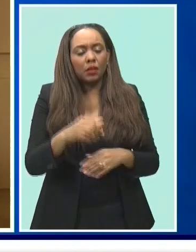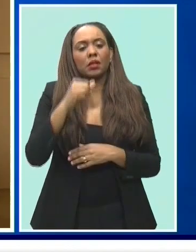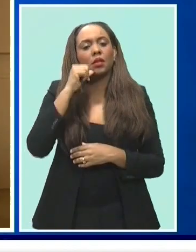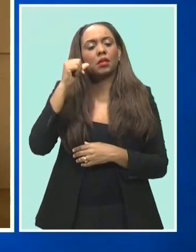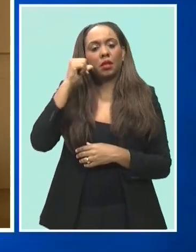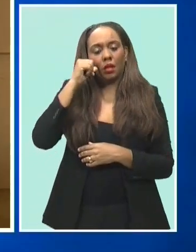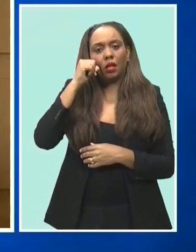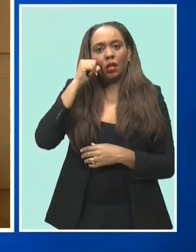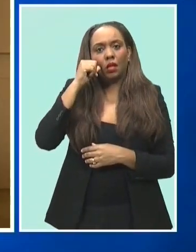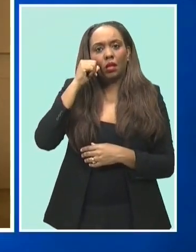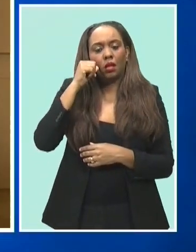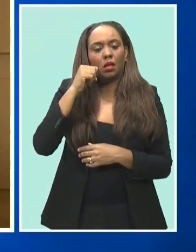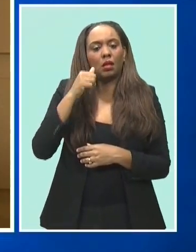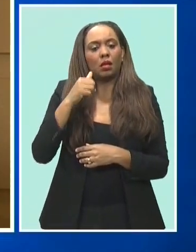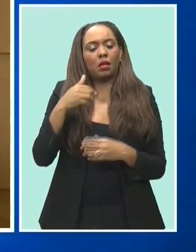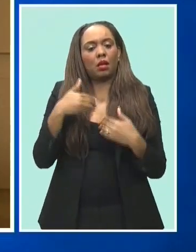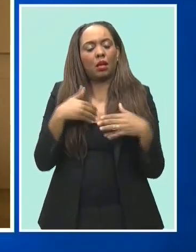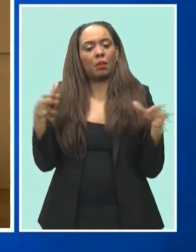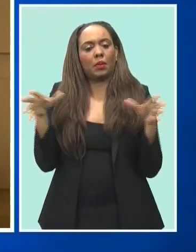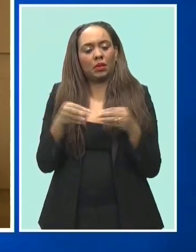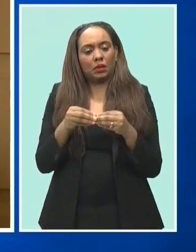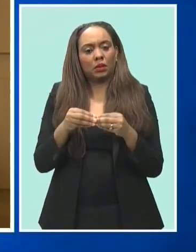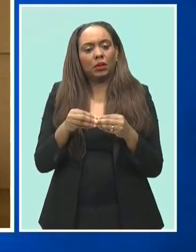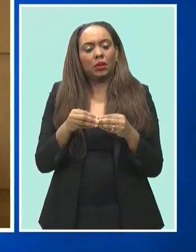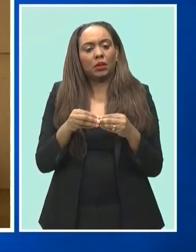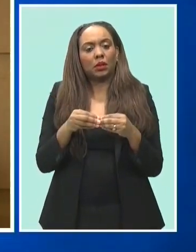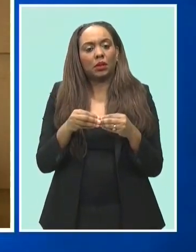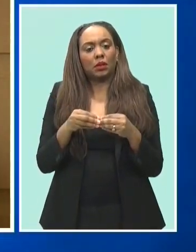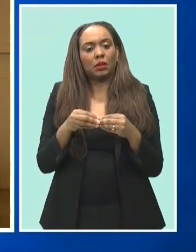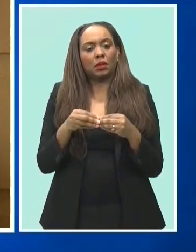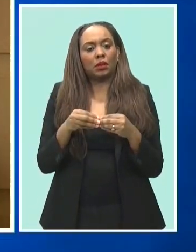the pre-strike meeting, we had